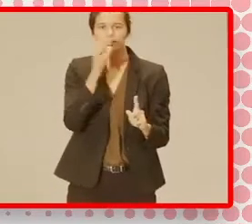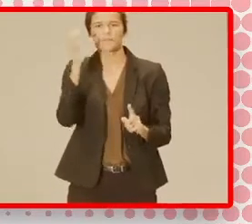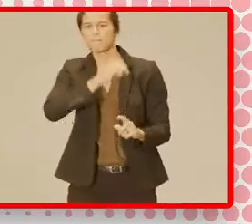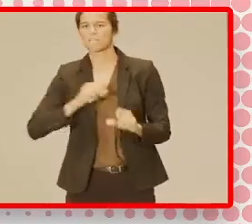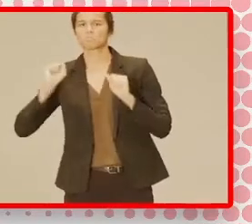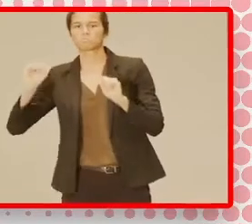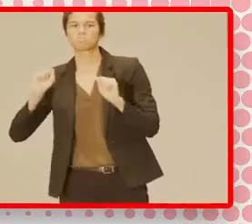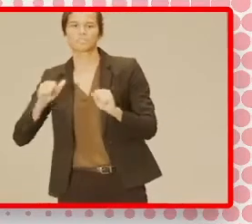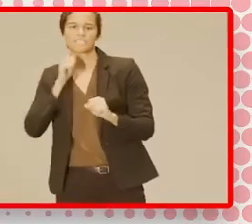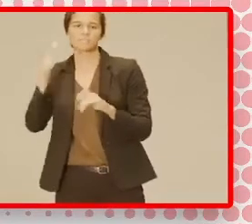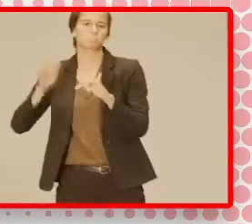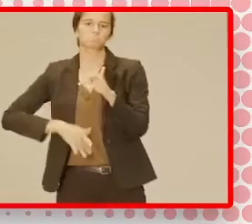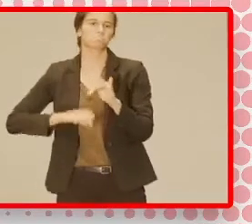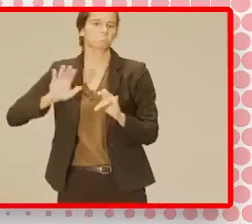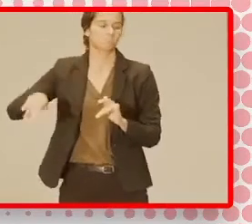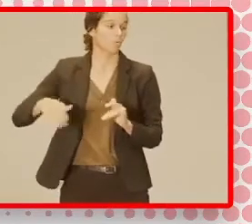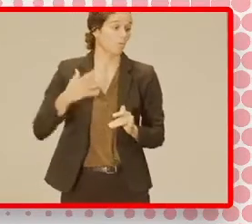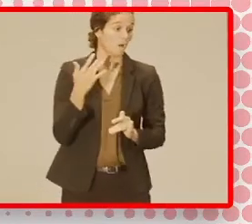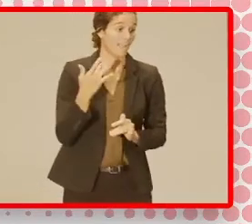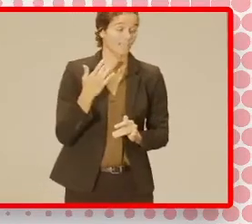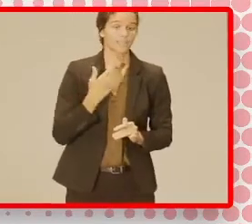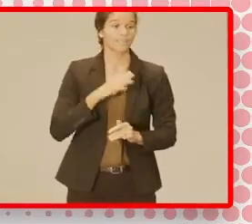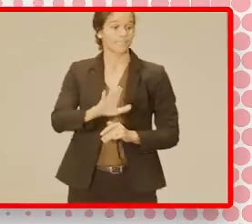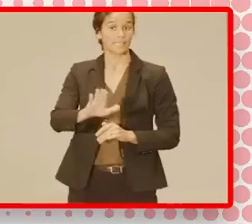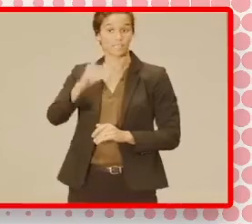miss things because it's on his dream board.